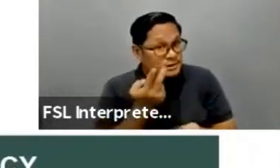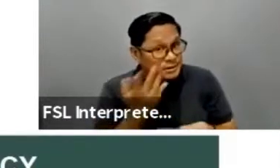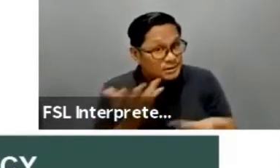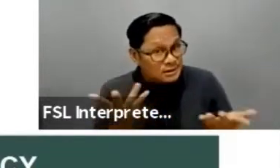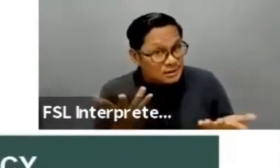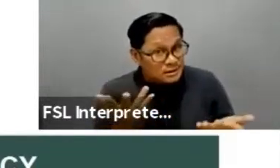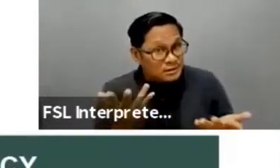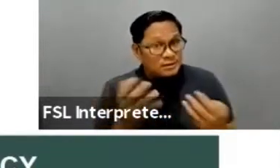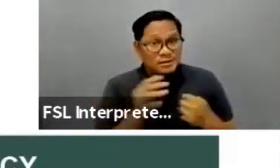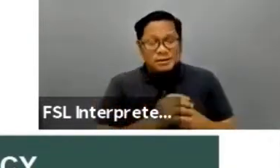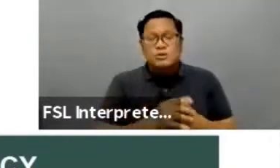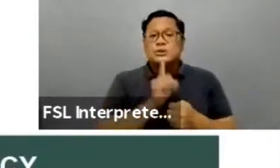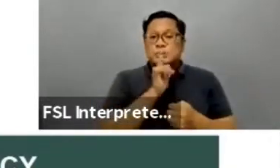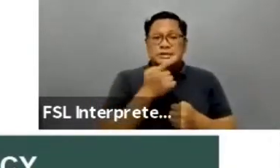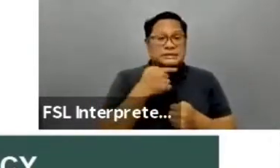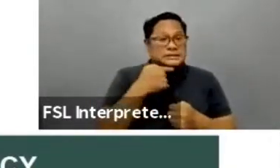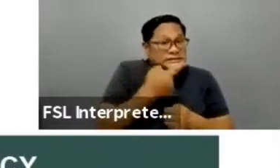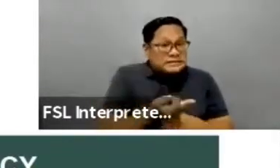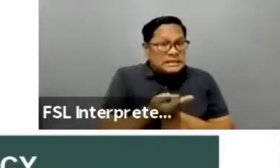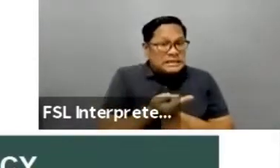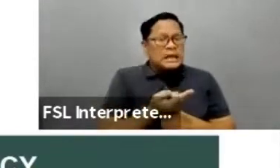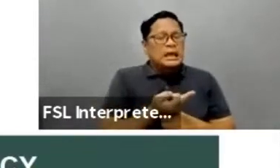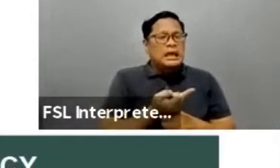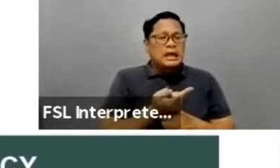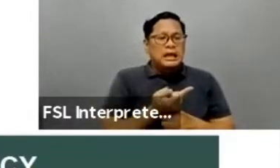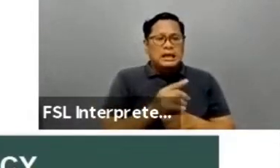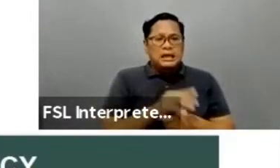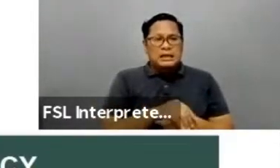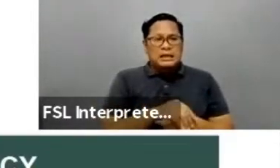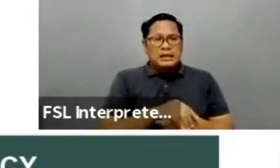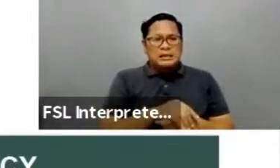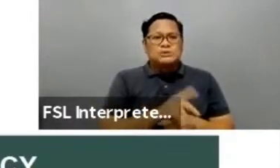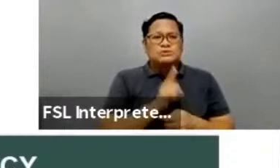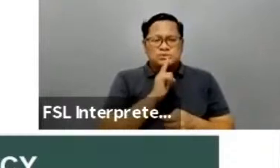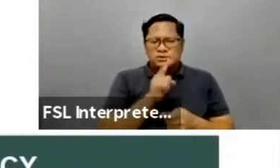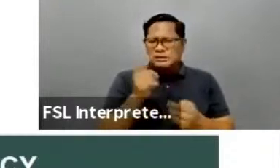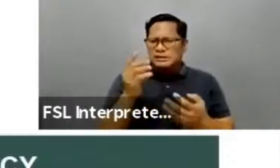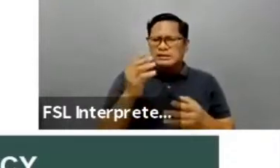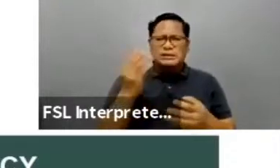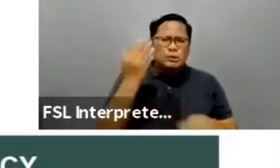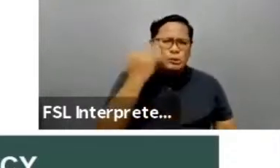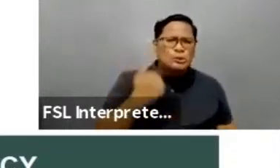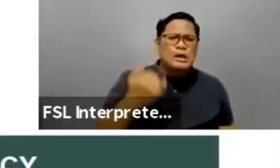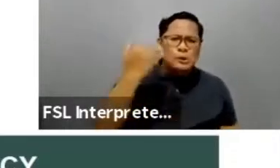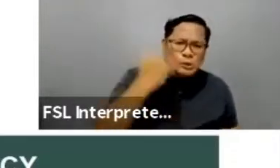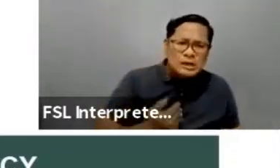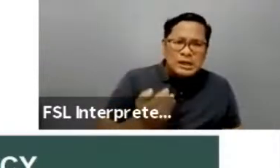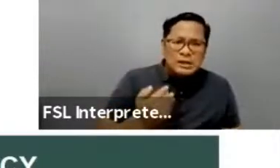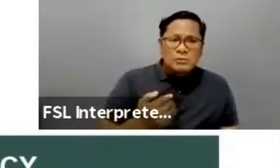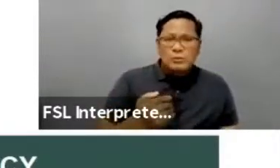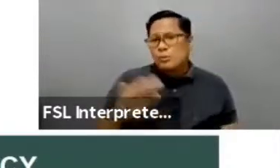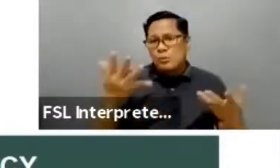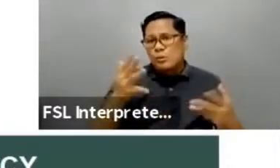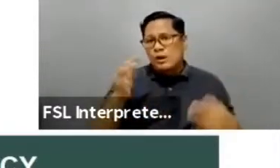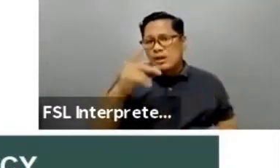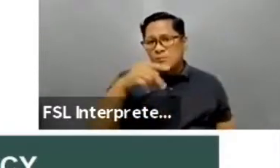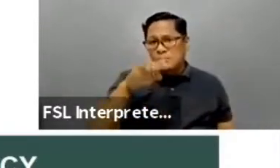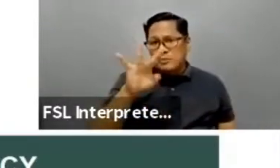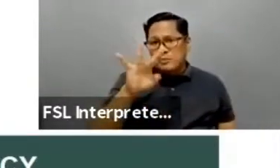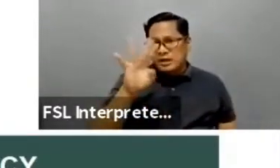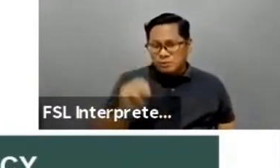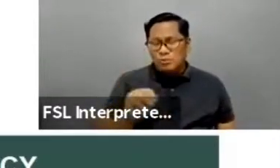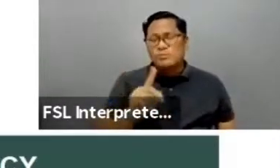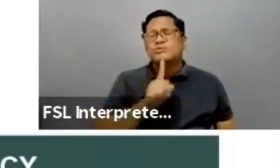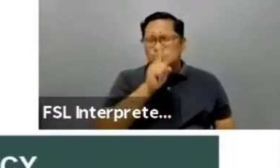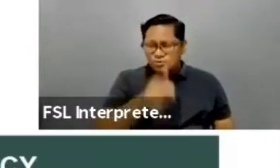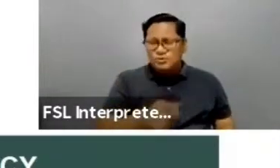Today, they say funding financing is fragmented. Low premiums, that's true.